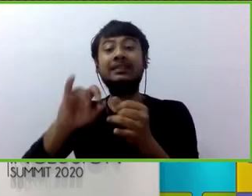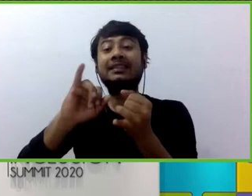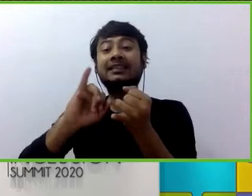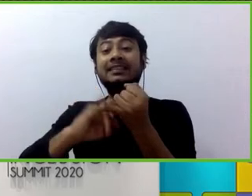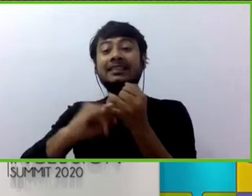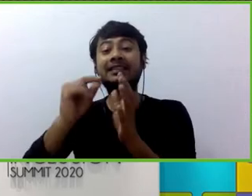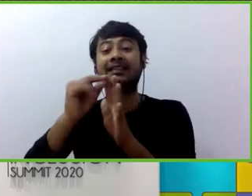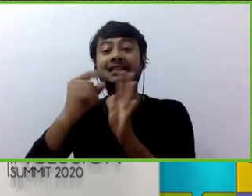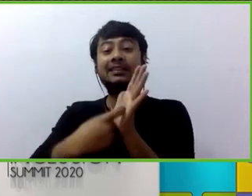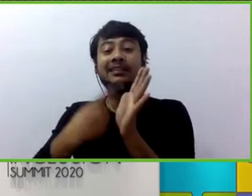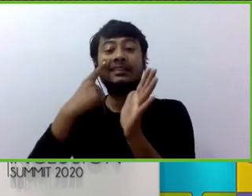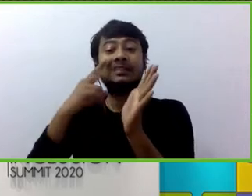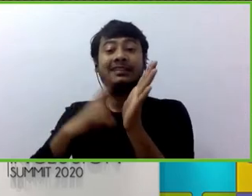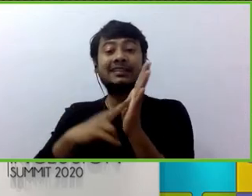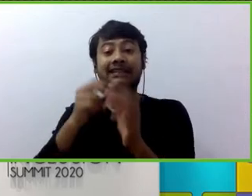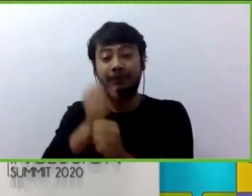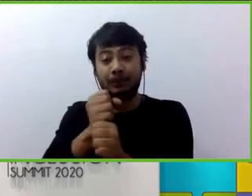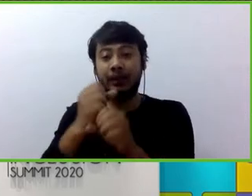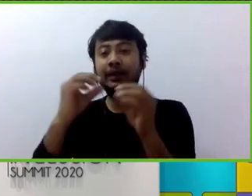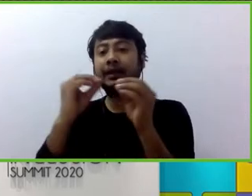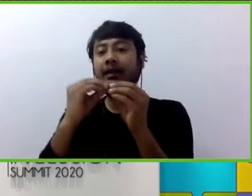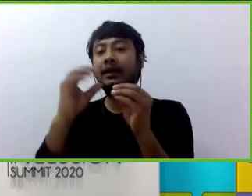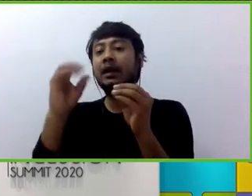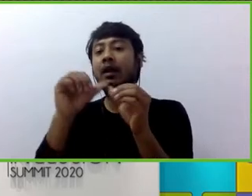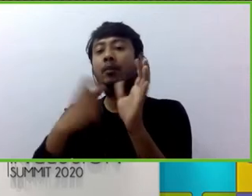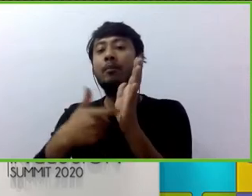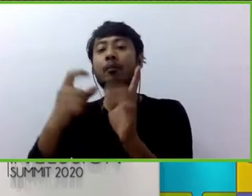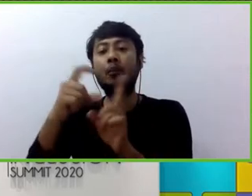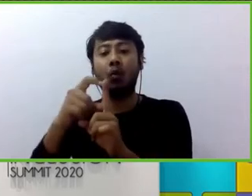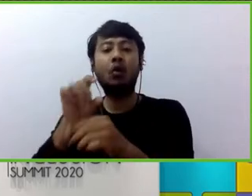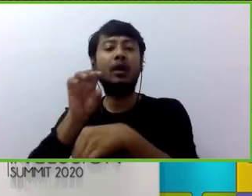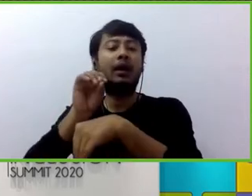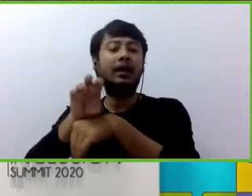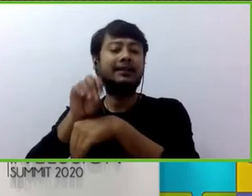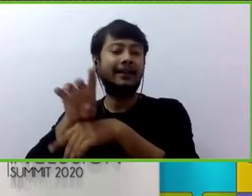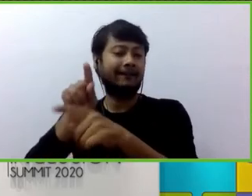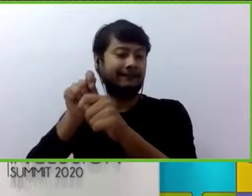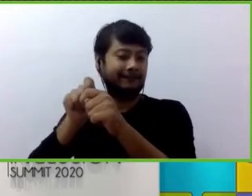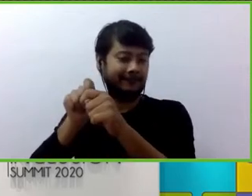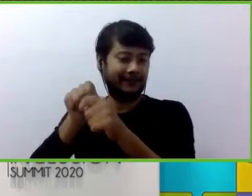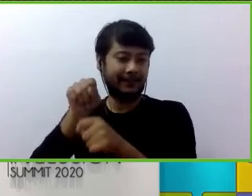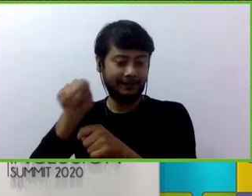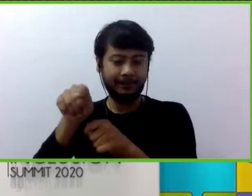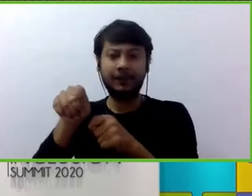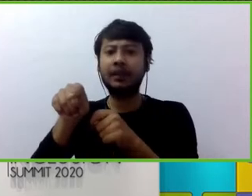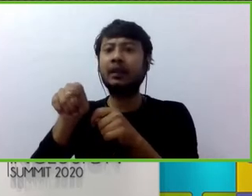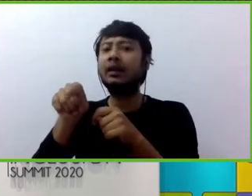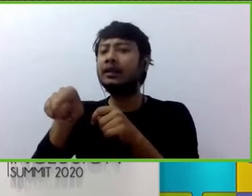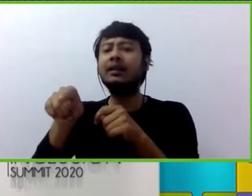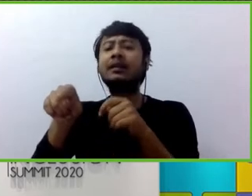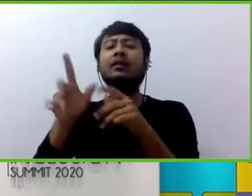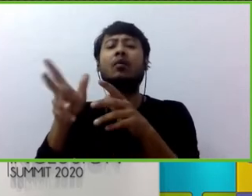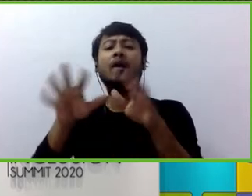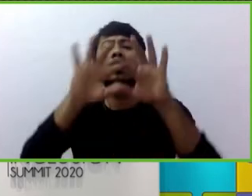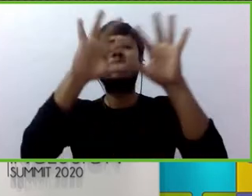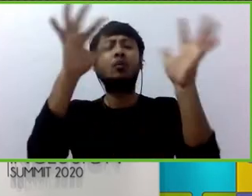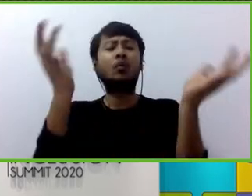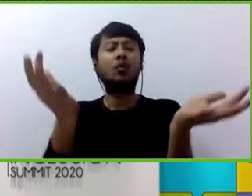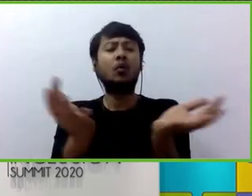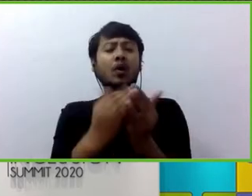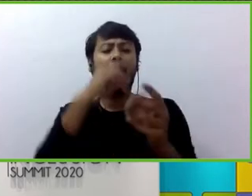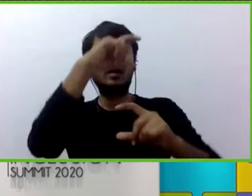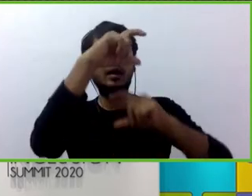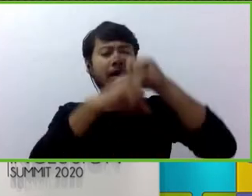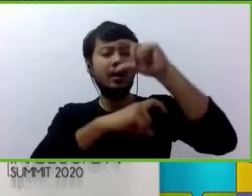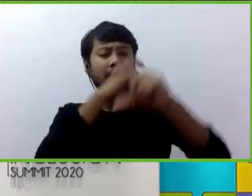an affiliated charity. Springboard Consulting works with corporations around the world to mainstream people with disabilities